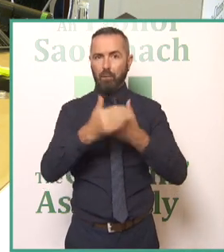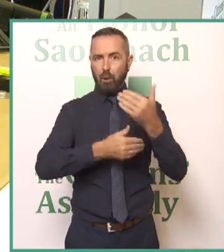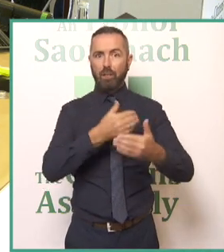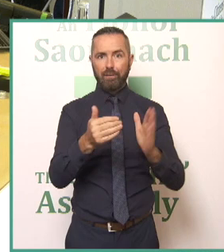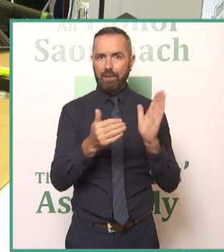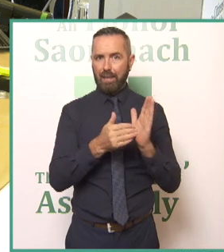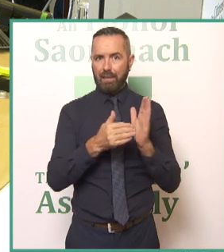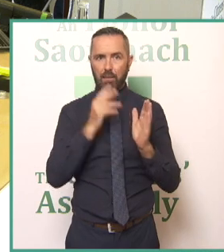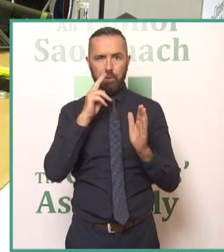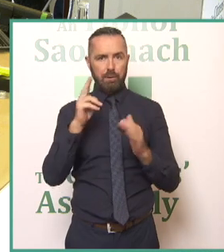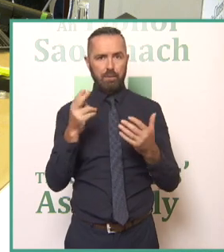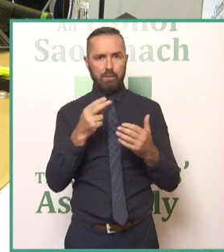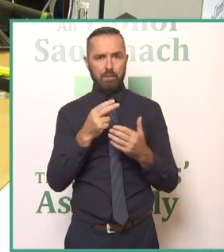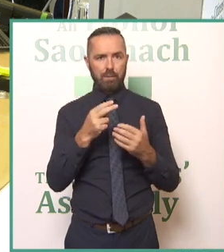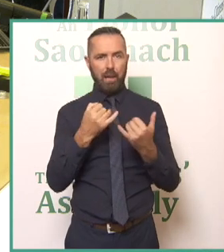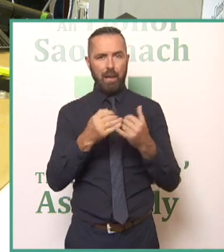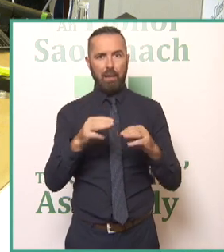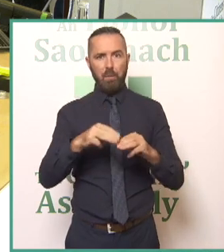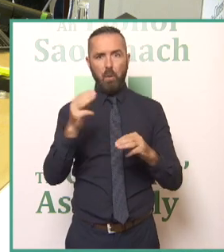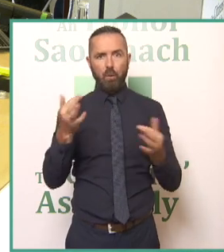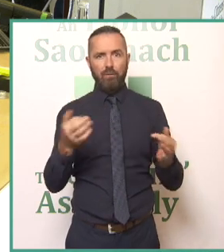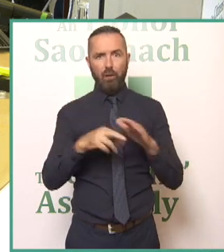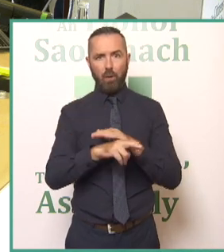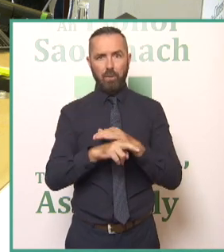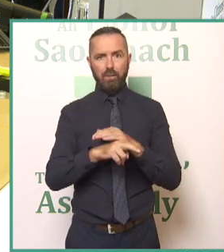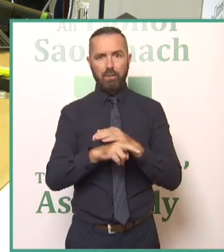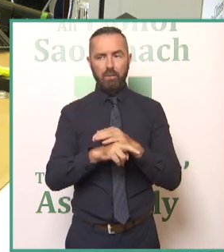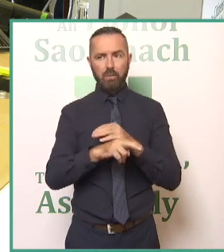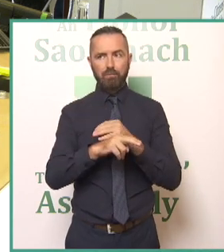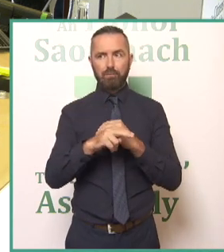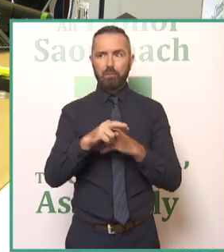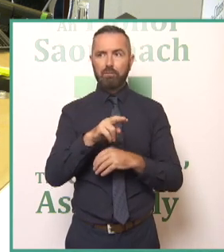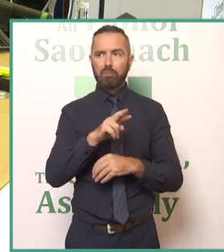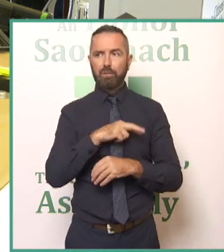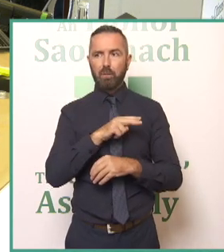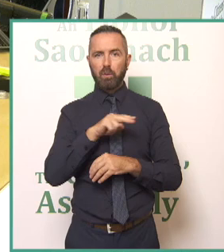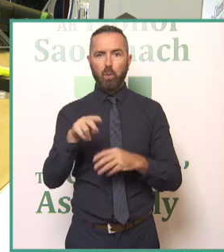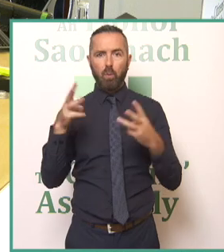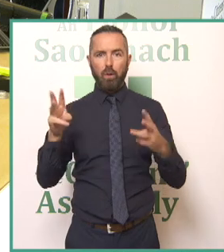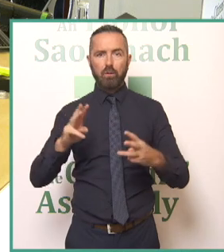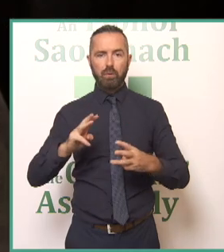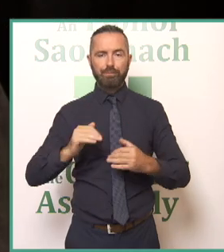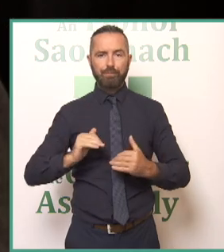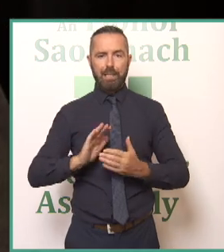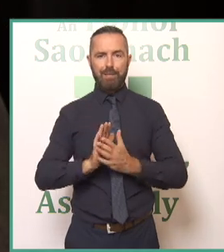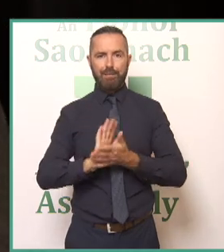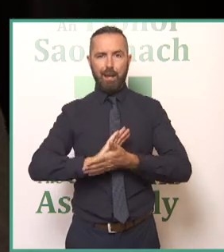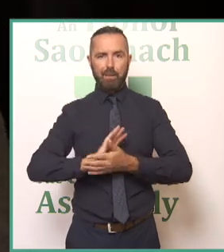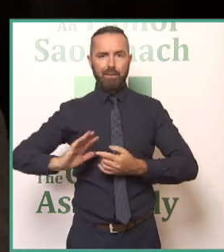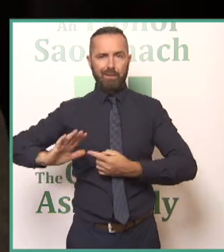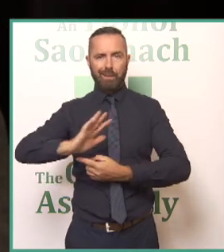that as most farmers. No farmer wants to harm the environment. So we're looking at